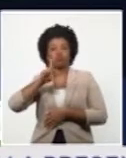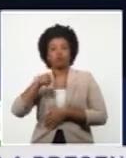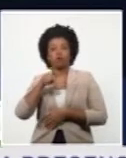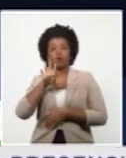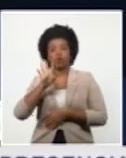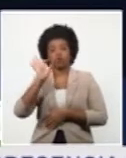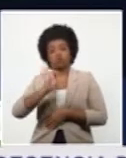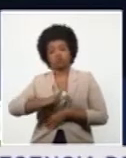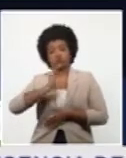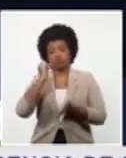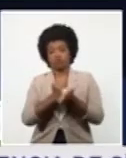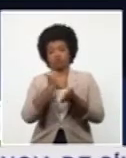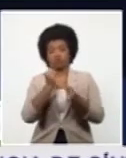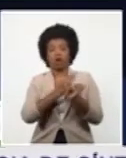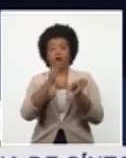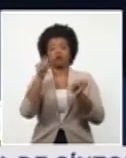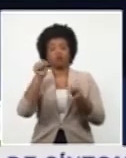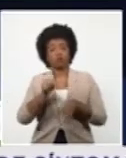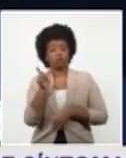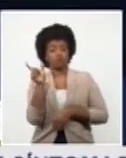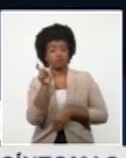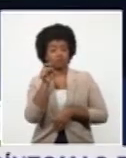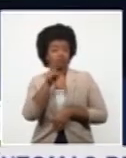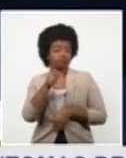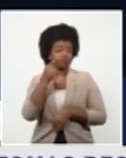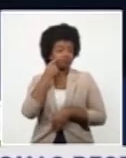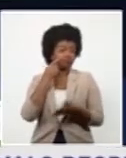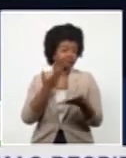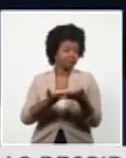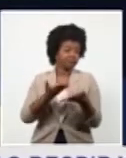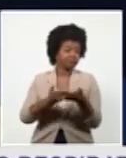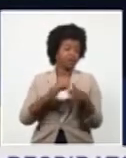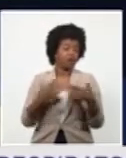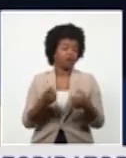time of the test, and there are already